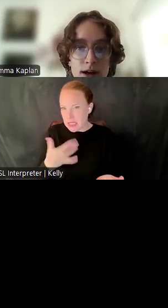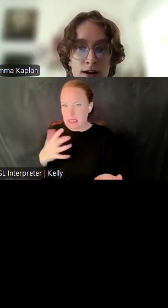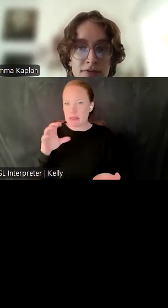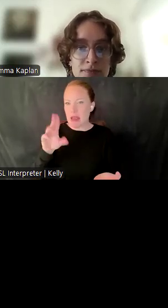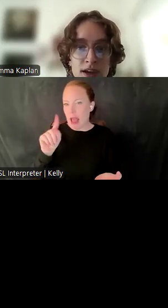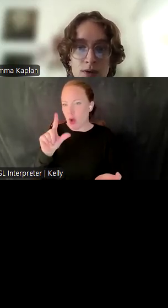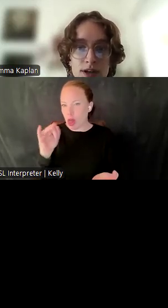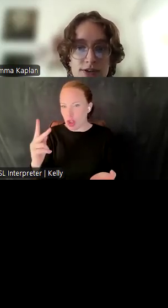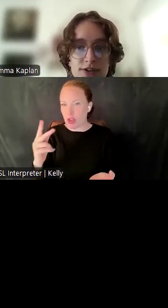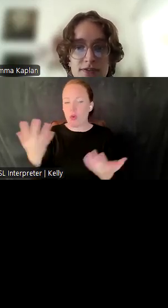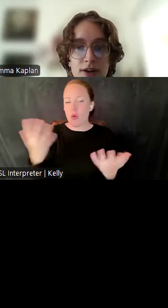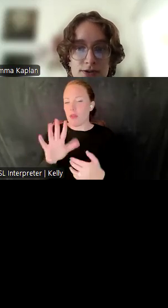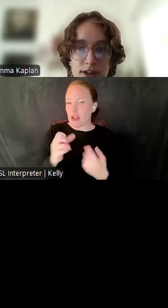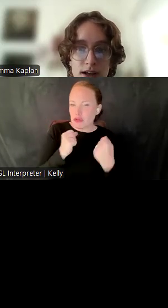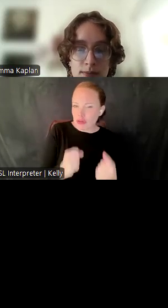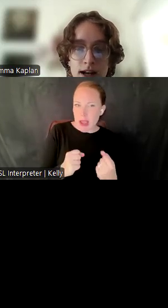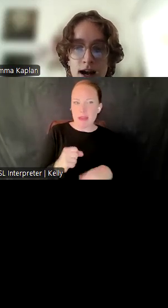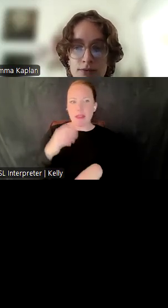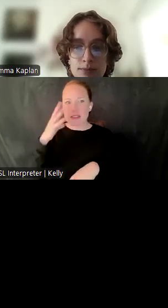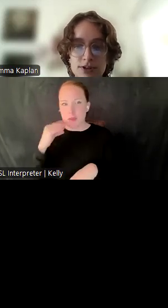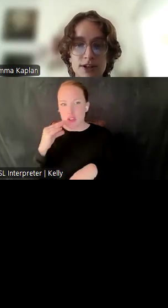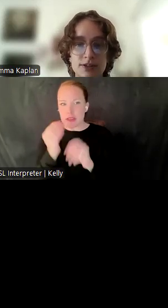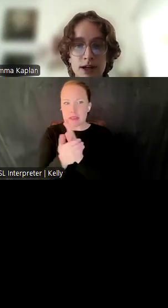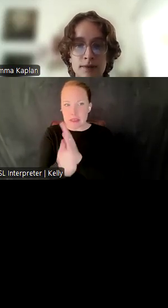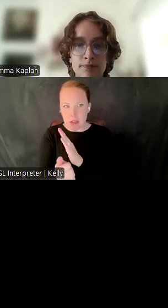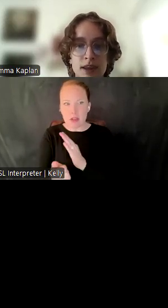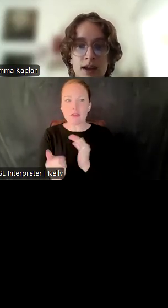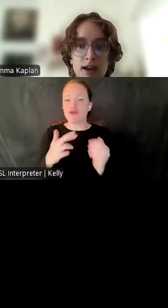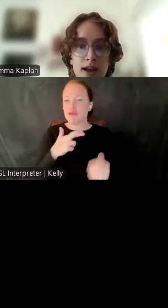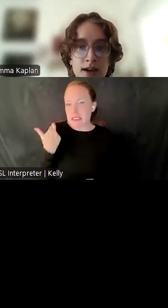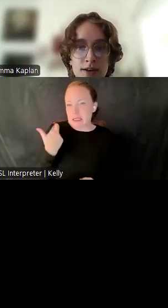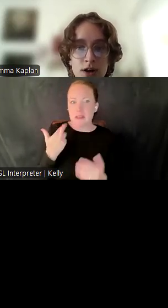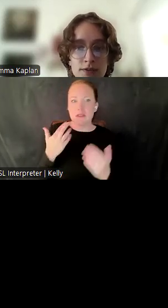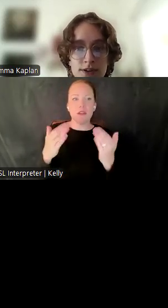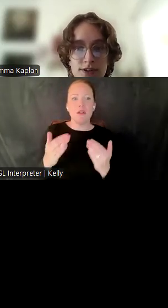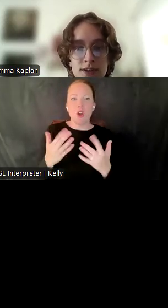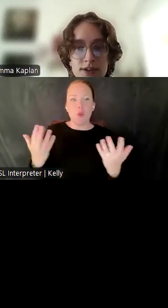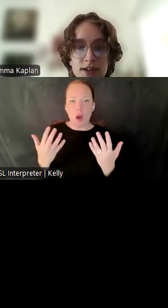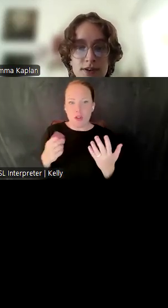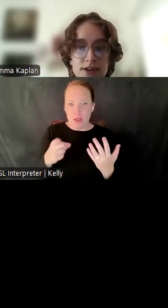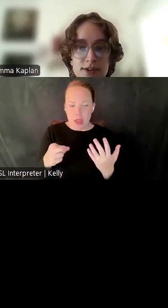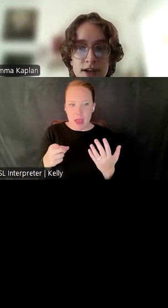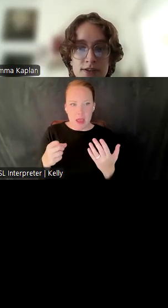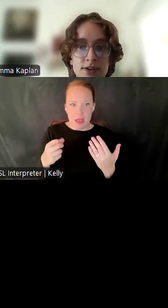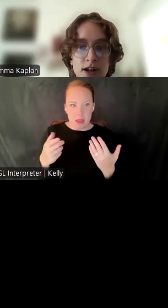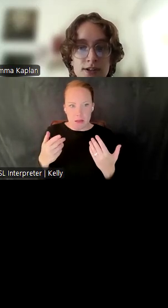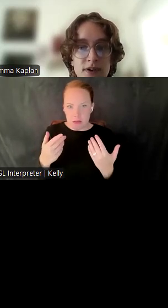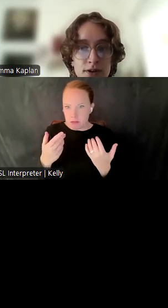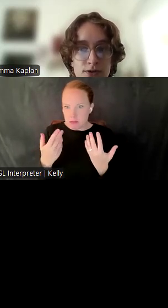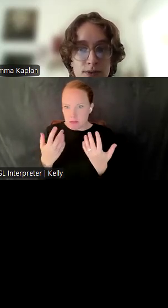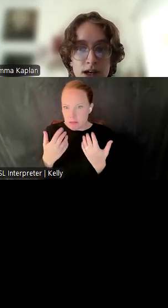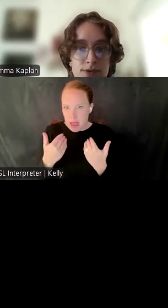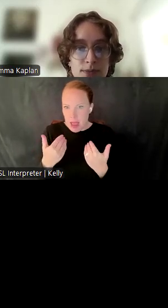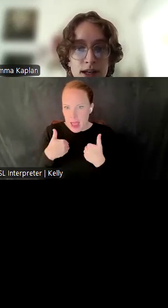should be aware of, what existing values the client might have when pertaining to money. And all of these things can give us insight into the